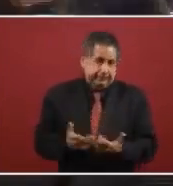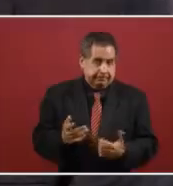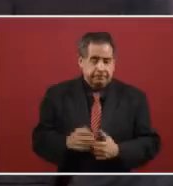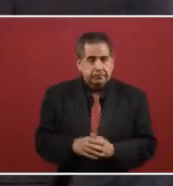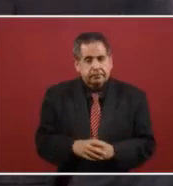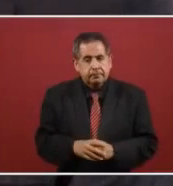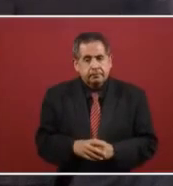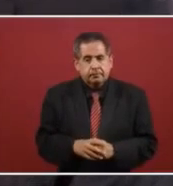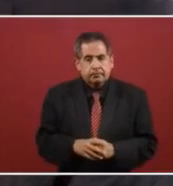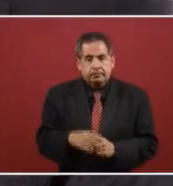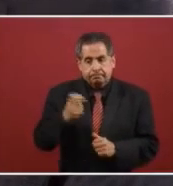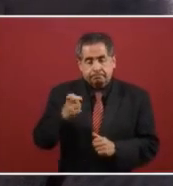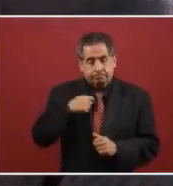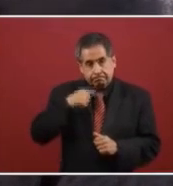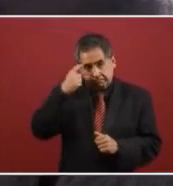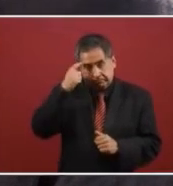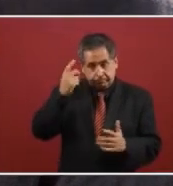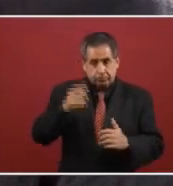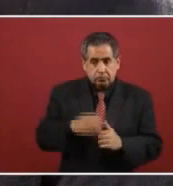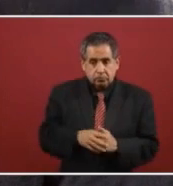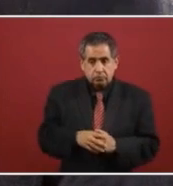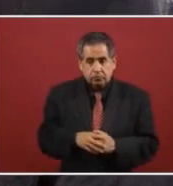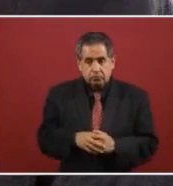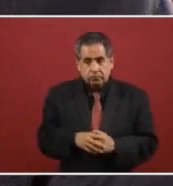Eso conjunction. es lo que